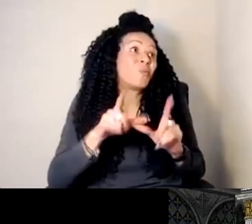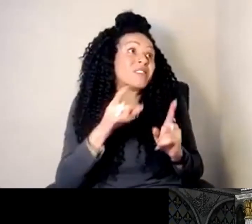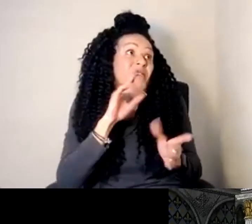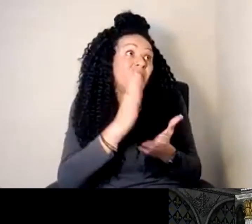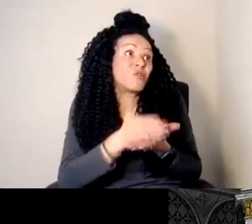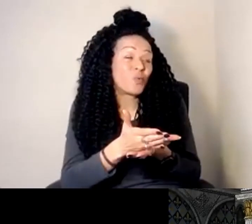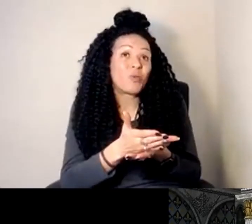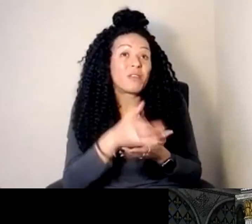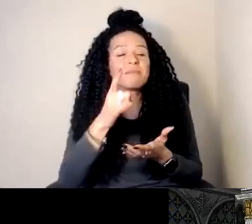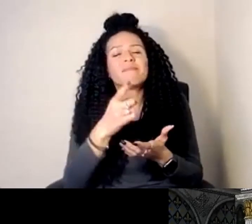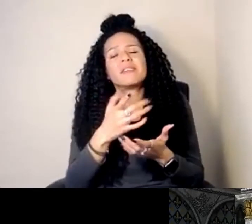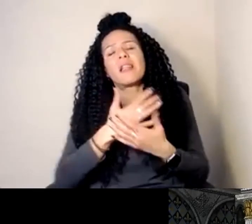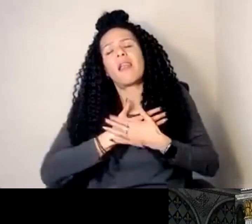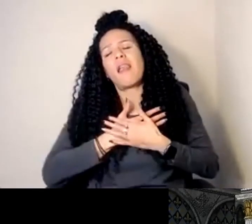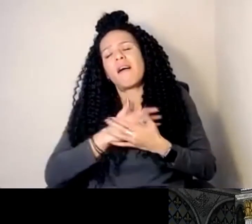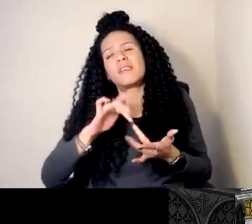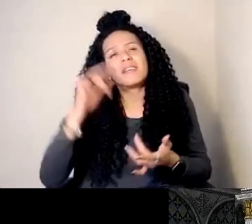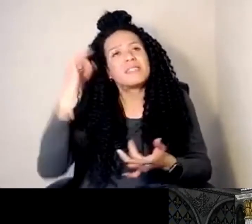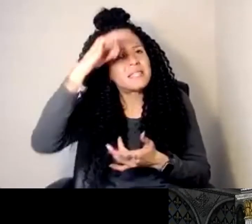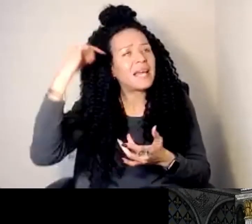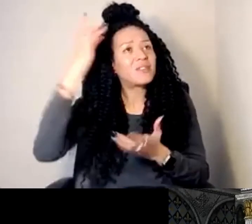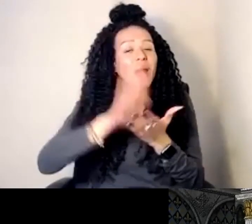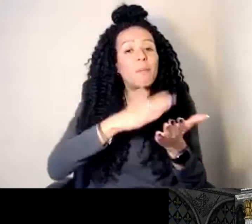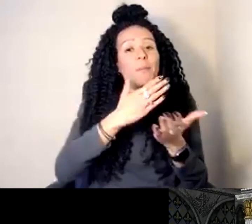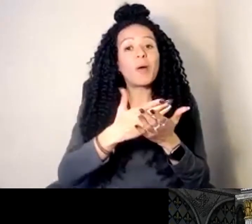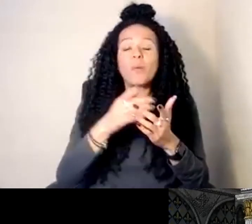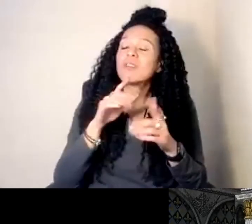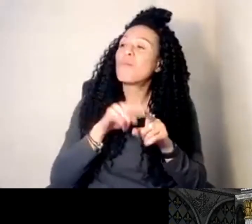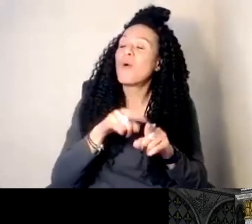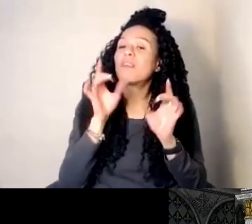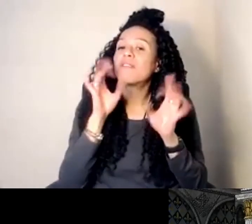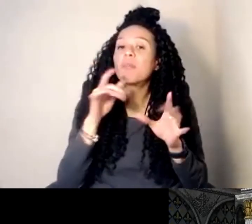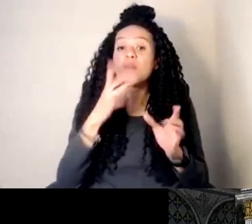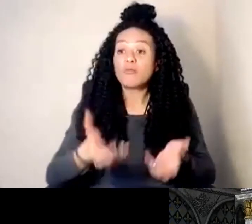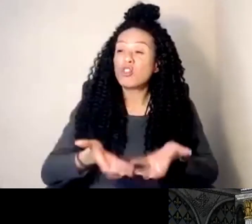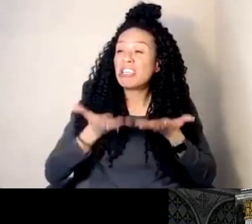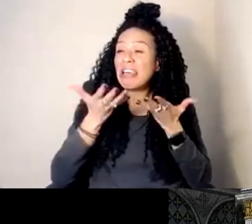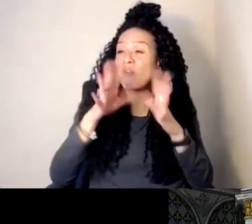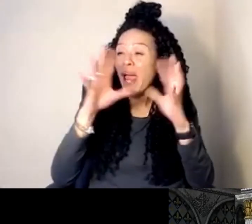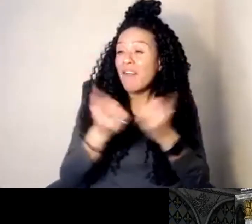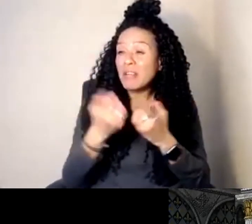this much-loved saint and poet was most famous for giving away all she had.